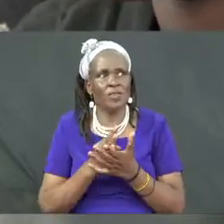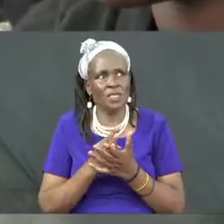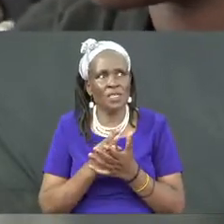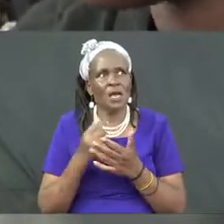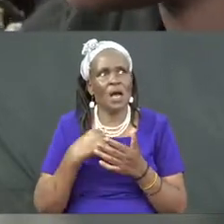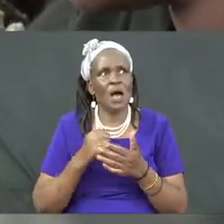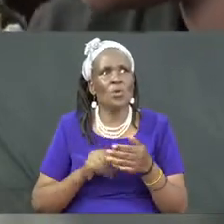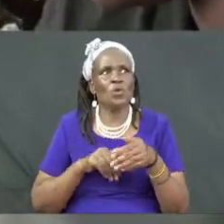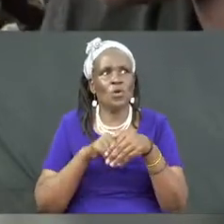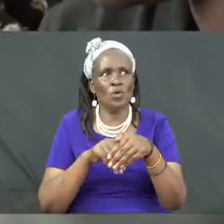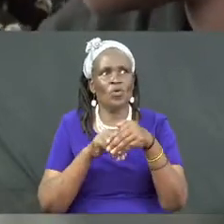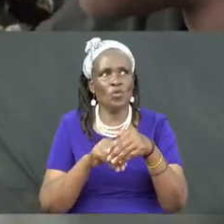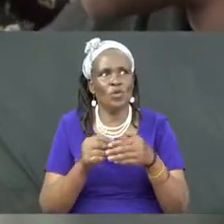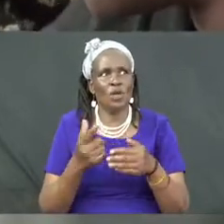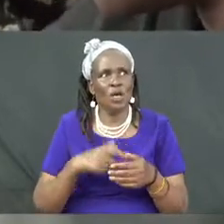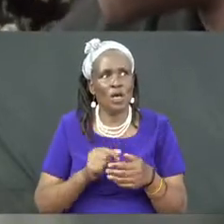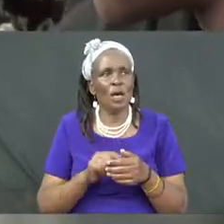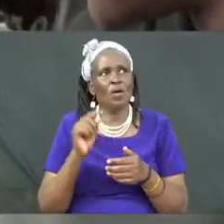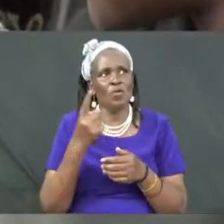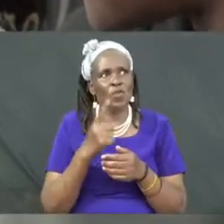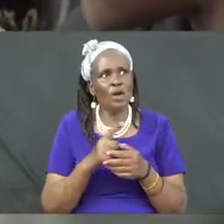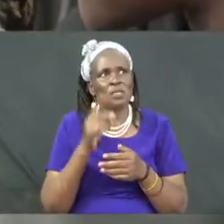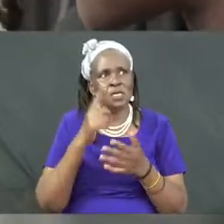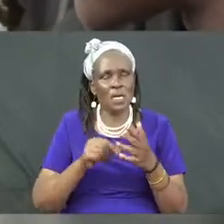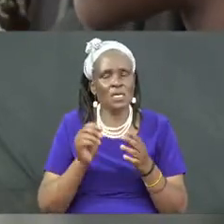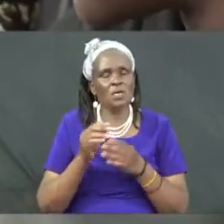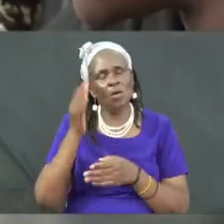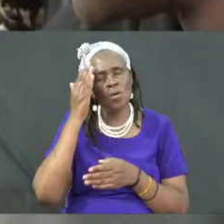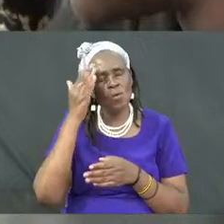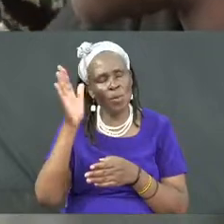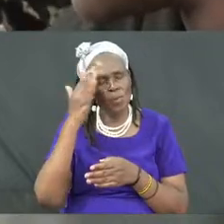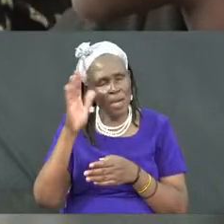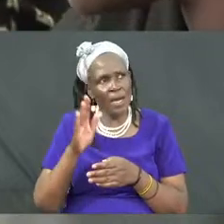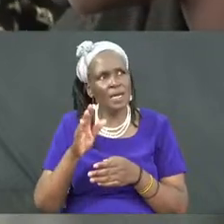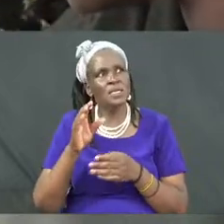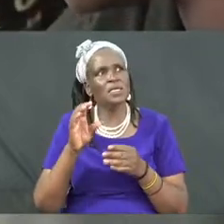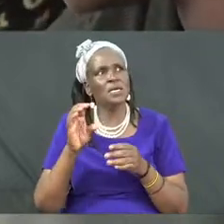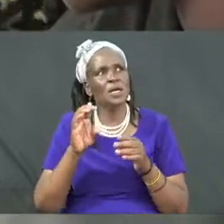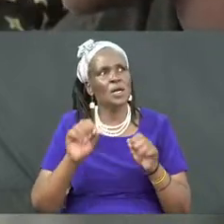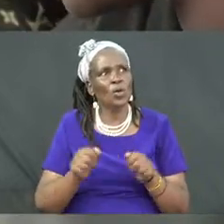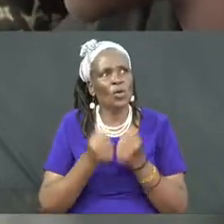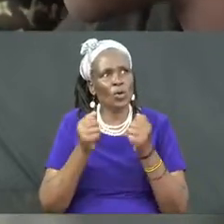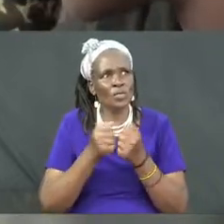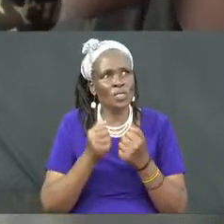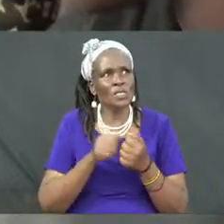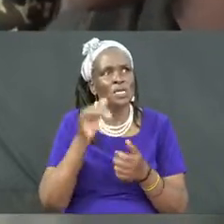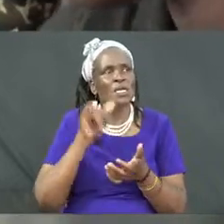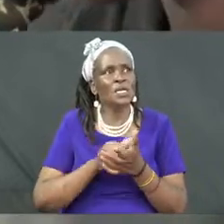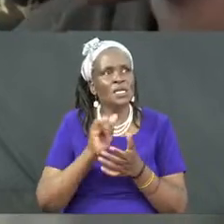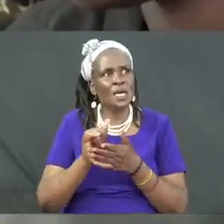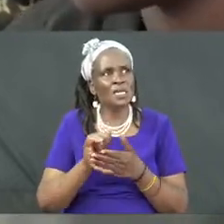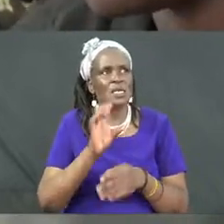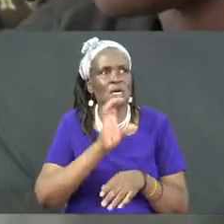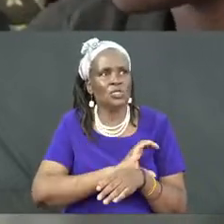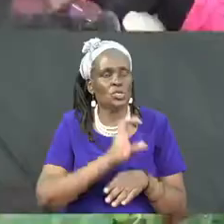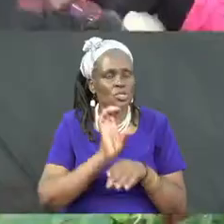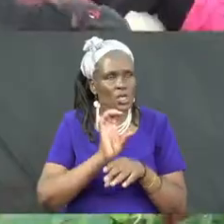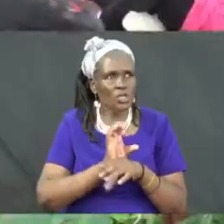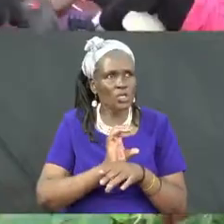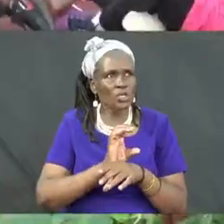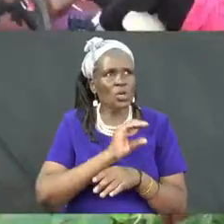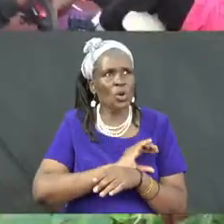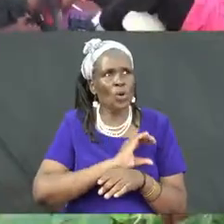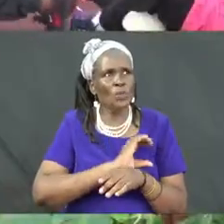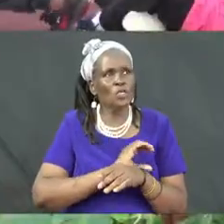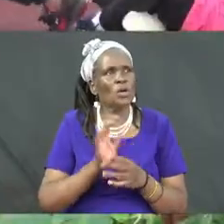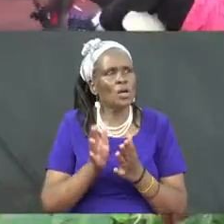unfollow. Our faith isn't a popularity contest. It's a heart transformation.